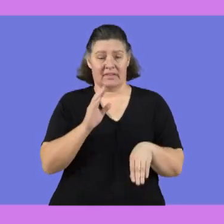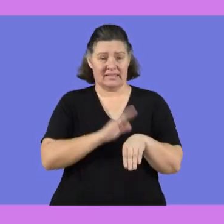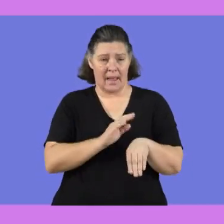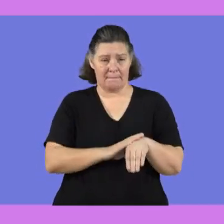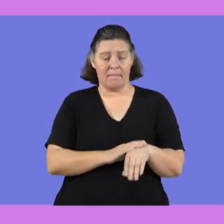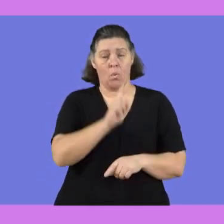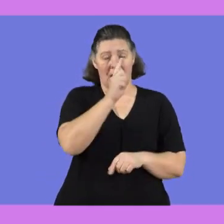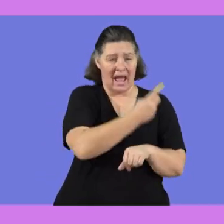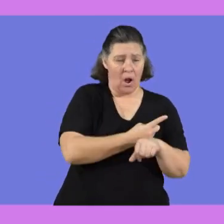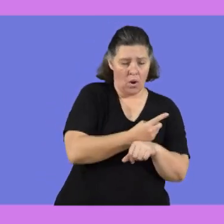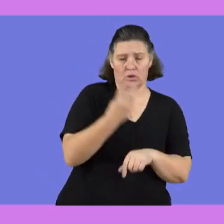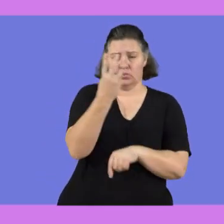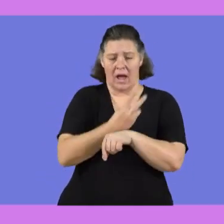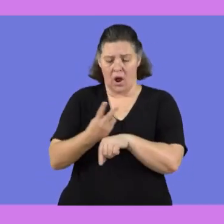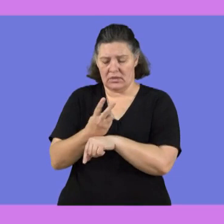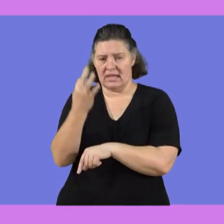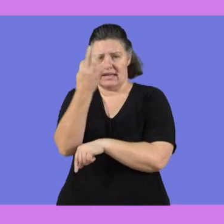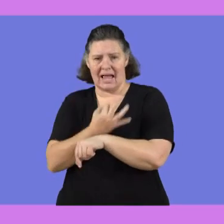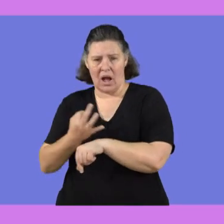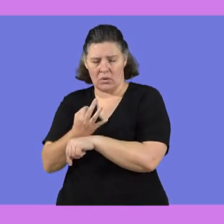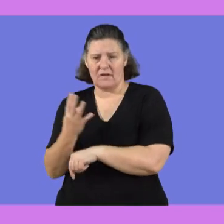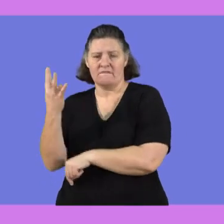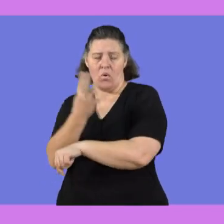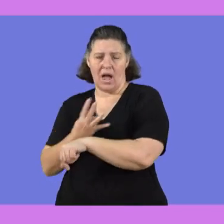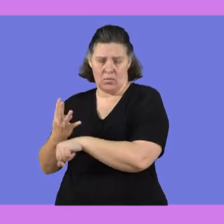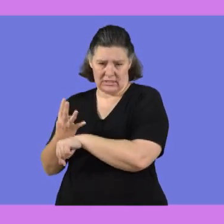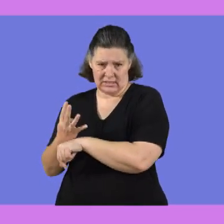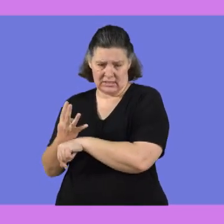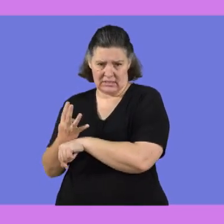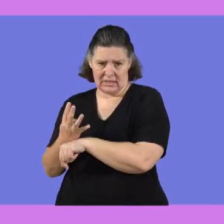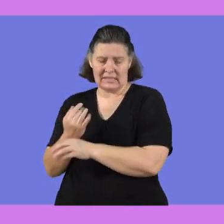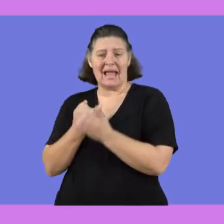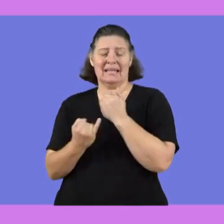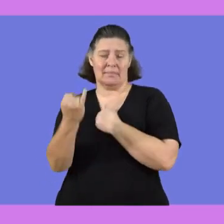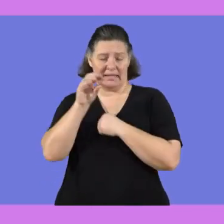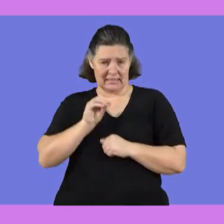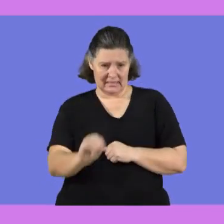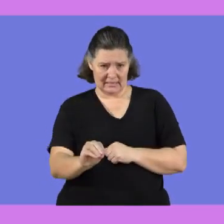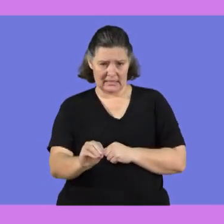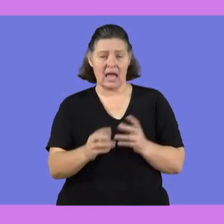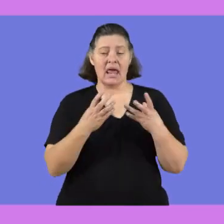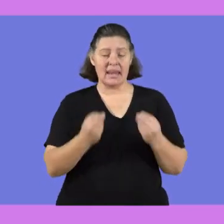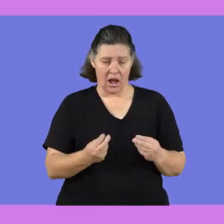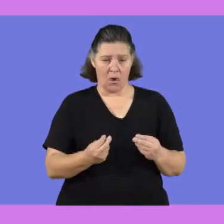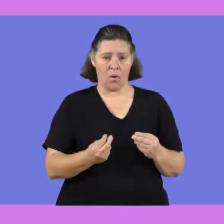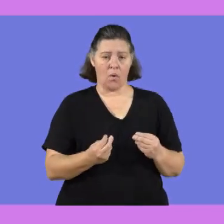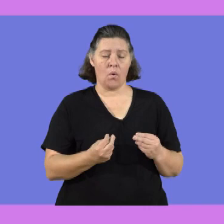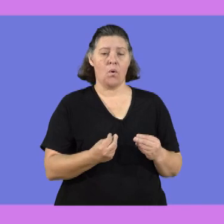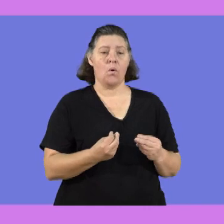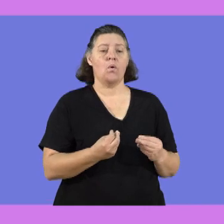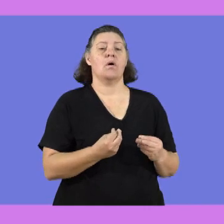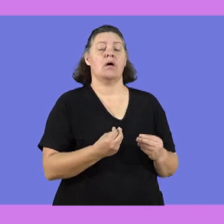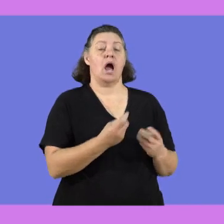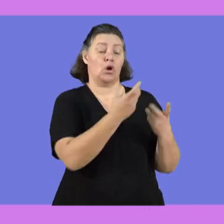say, if you have the duration as 1, 2, 3, 4, and then we have the cost as given in the table, we